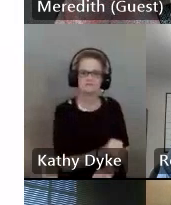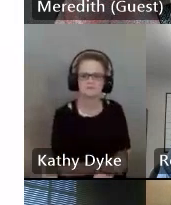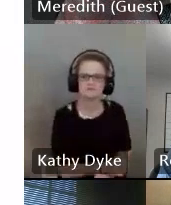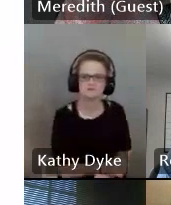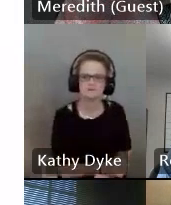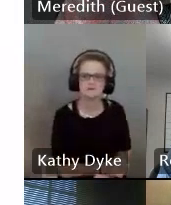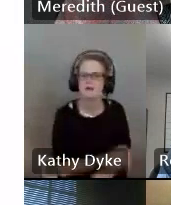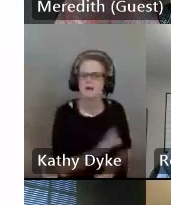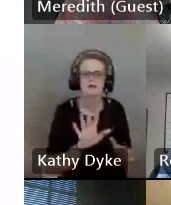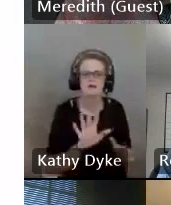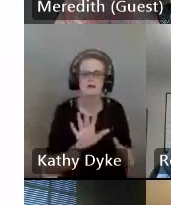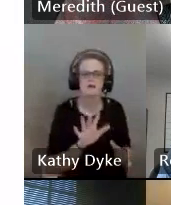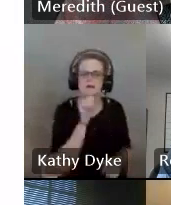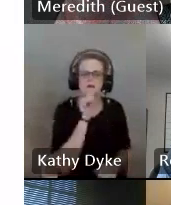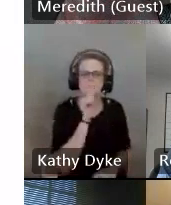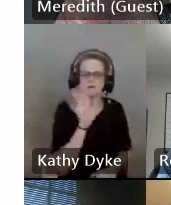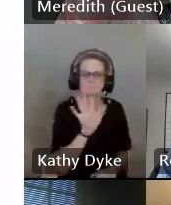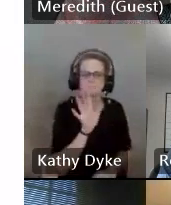Oh, Zach, you're on mute.